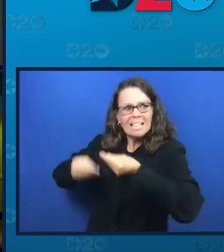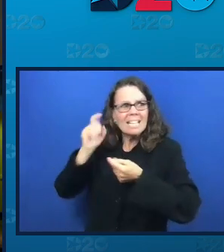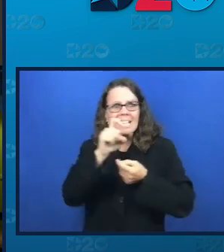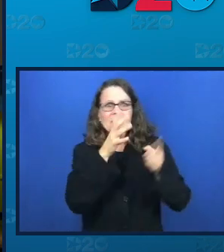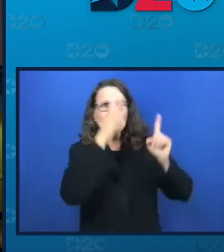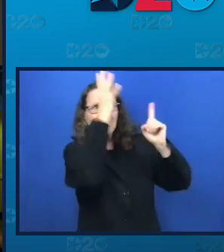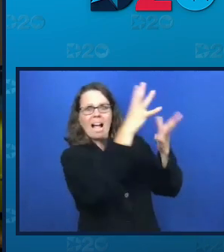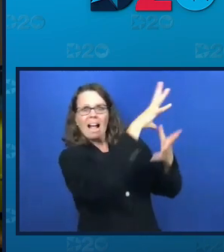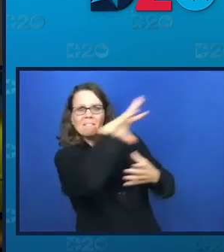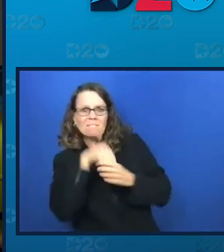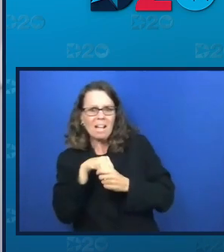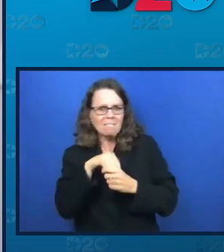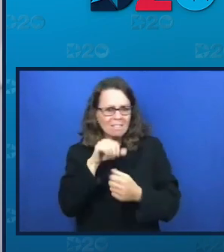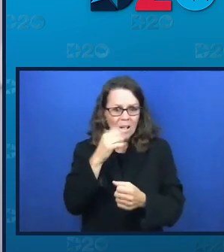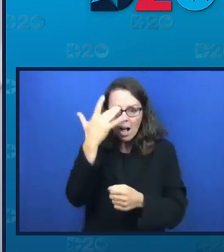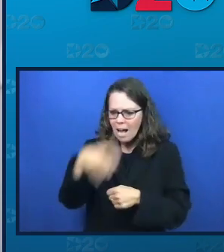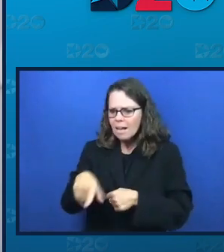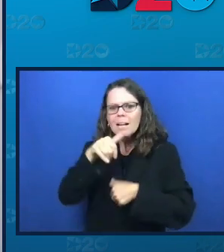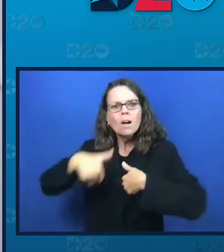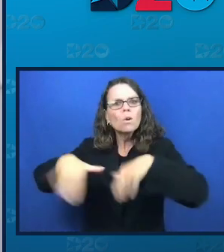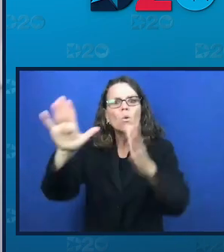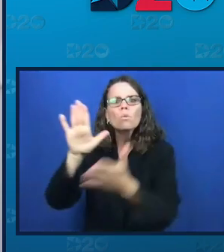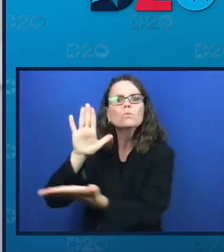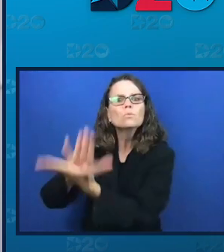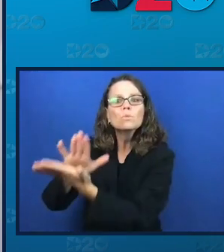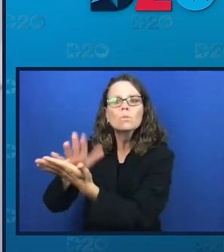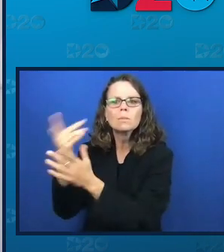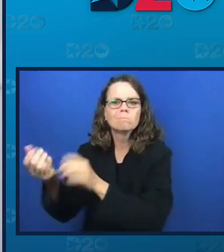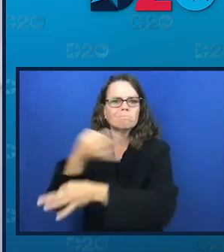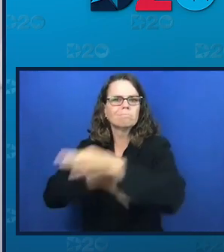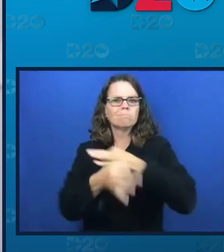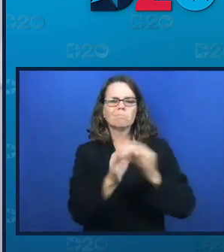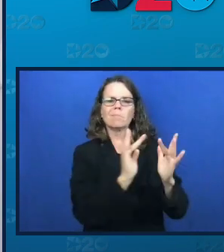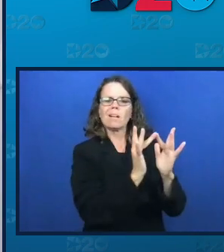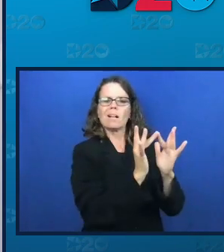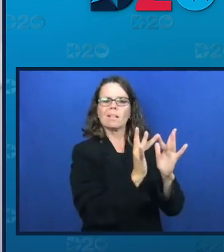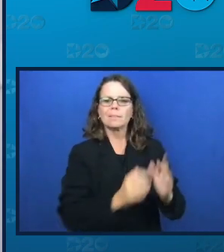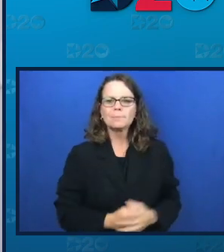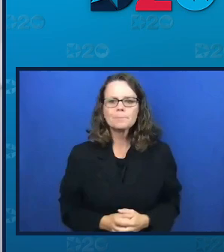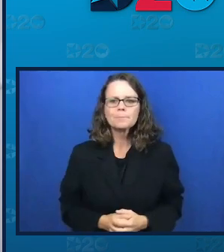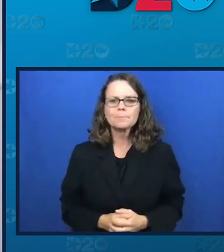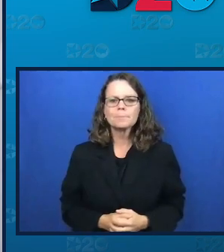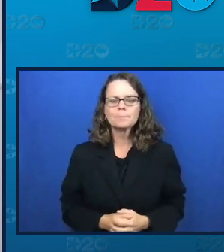two people in my household. I have a family of two, and we have grown-up